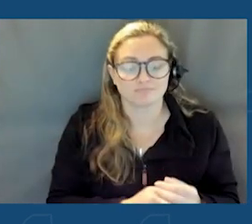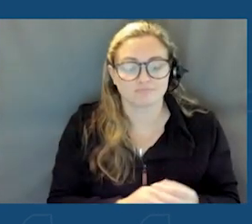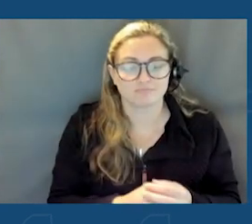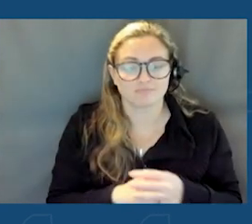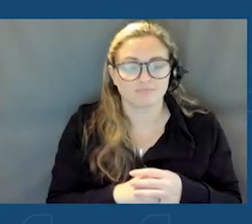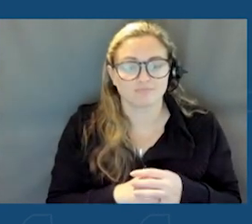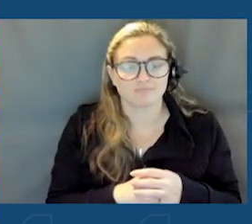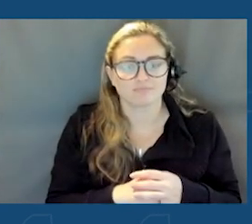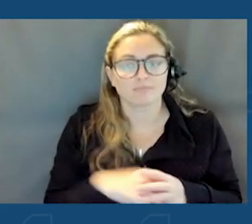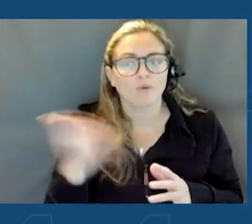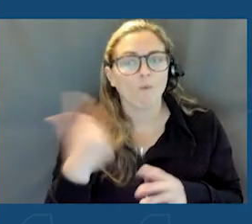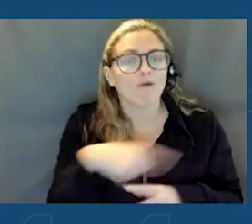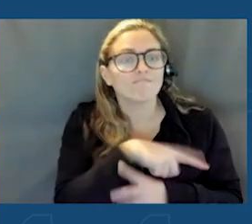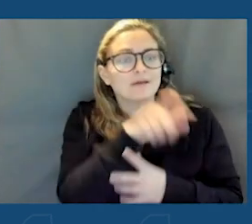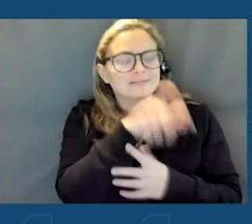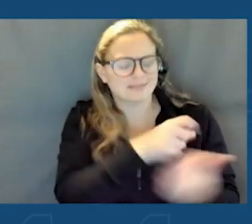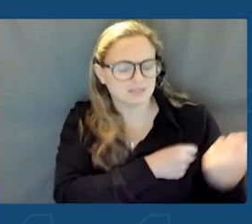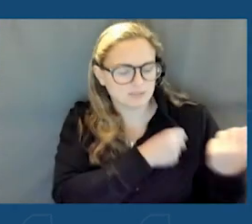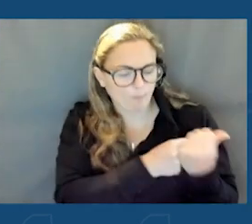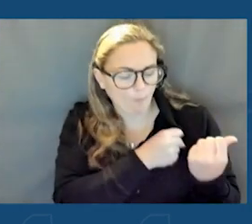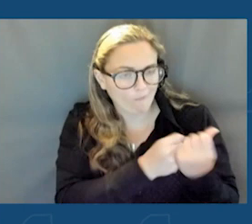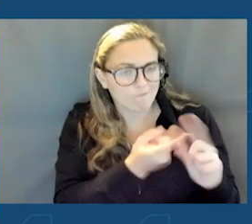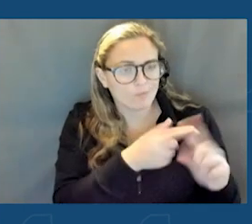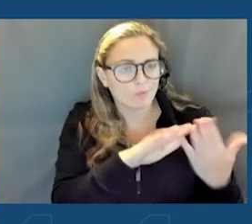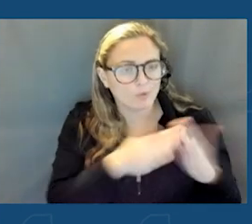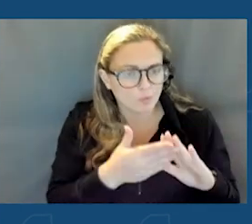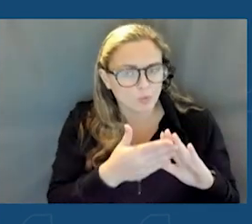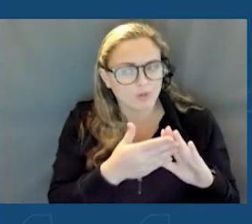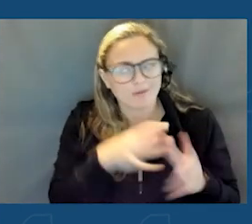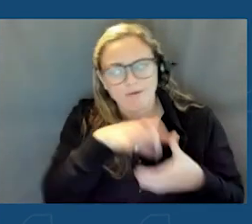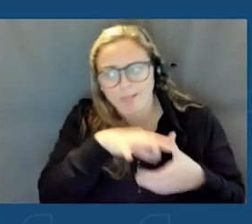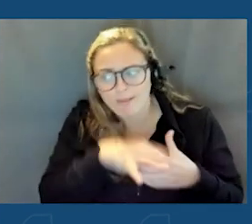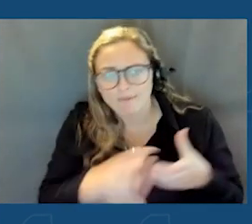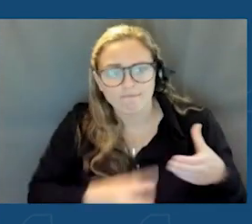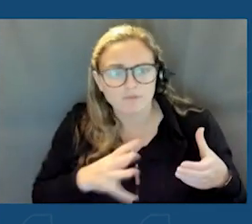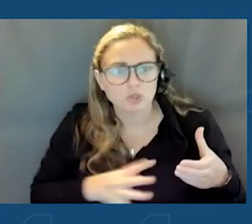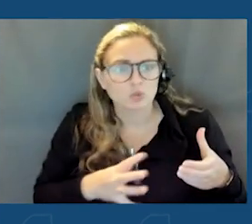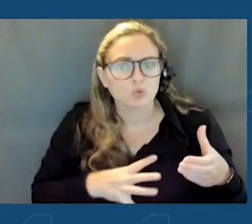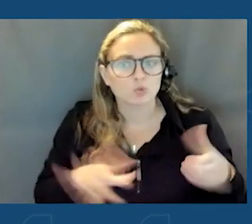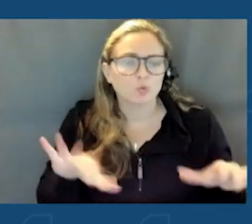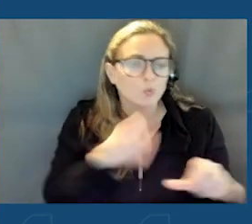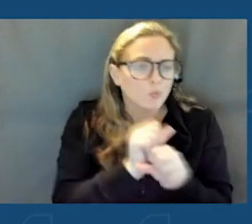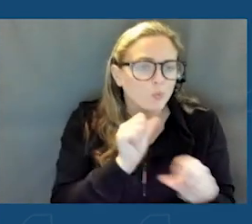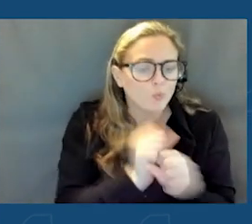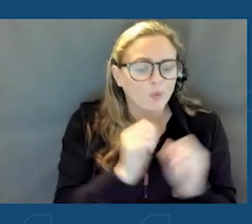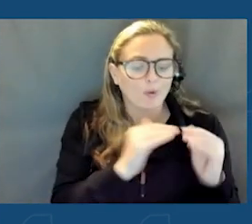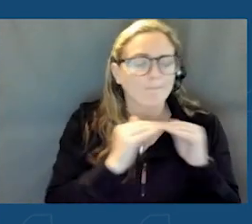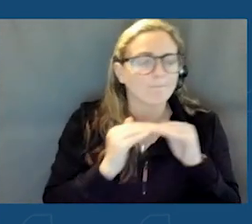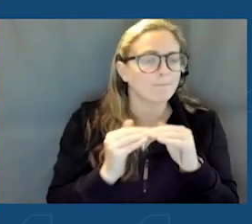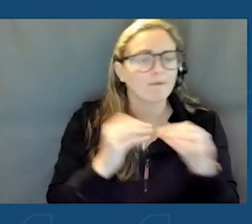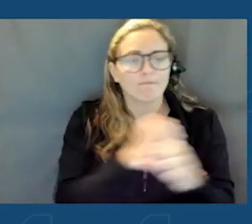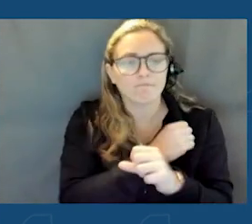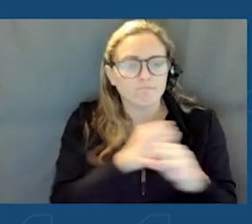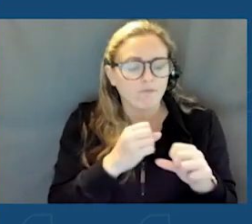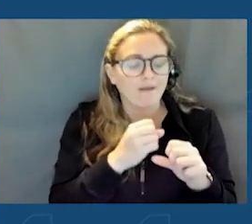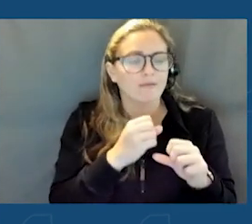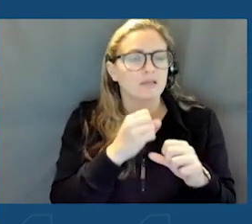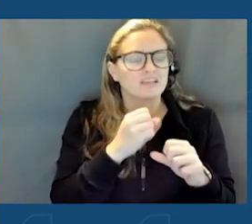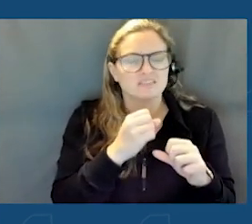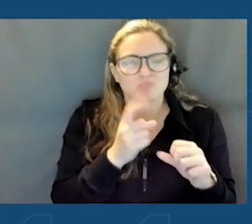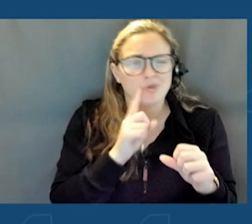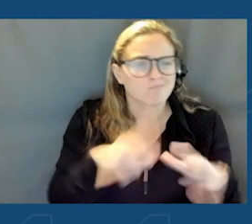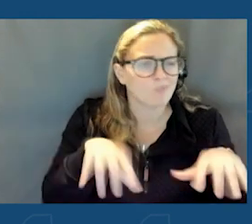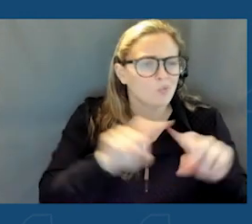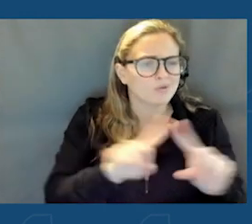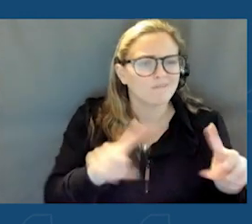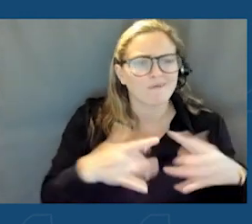All of us need support from our community and our elected officials. To do this work, Cure Violence programs host all kinds of community events and on a